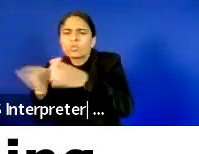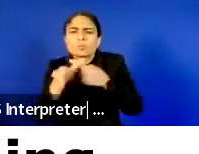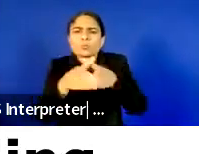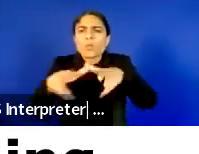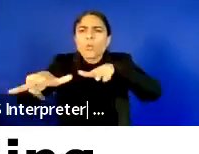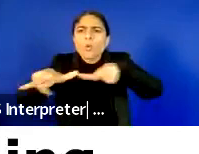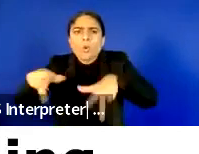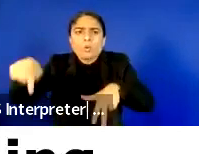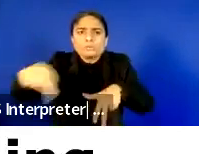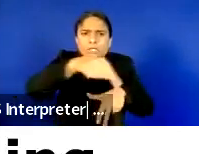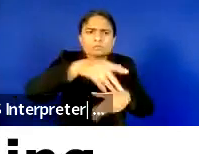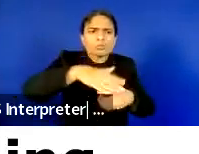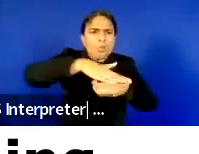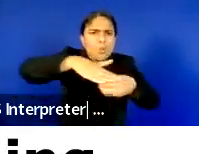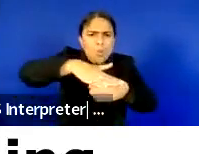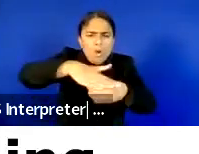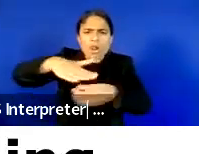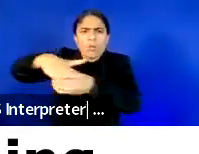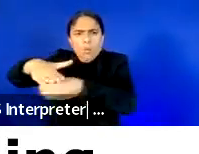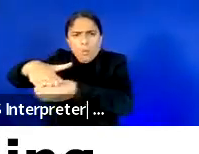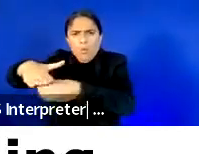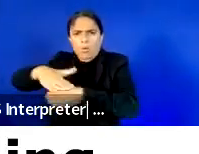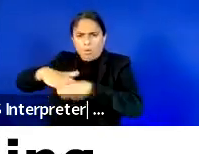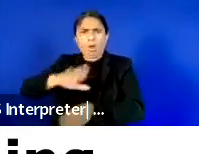region. Yep.